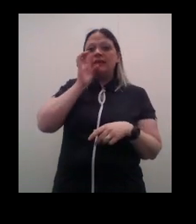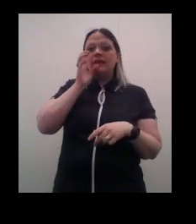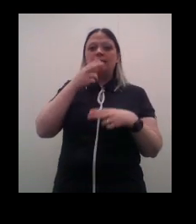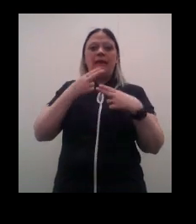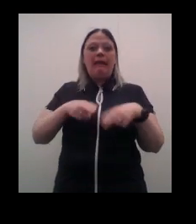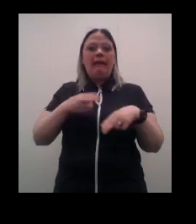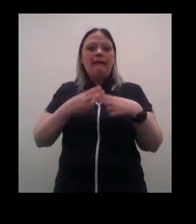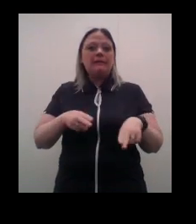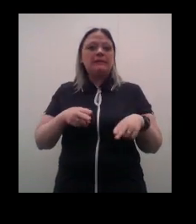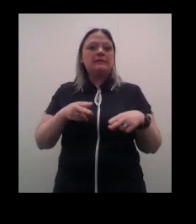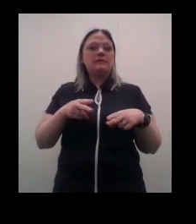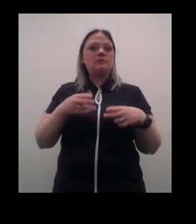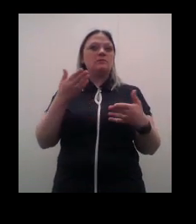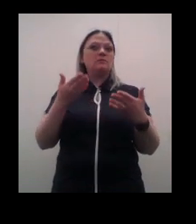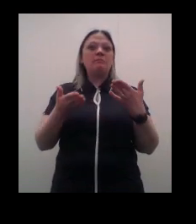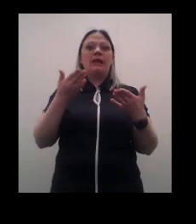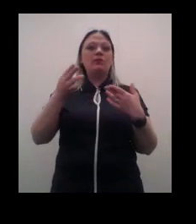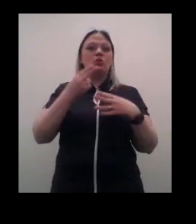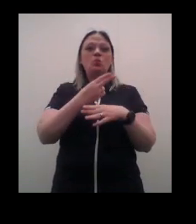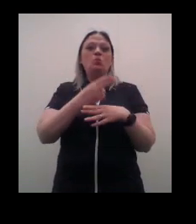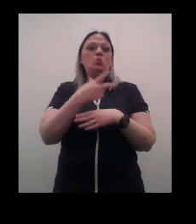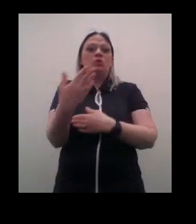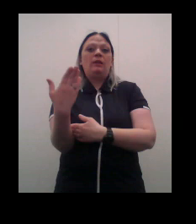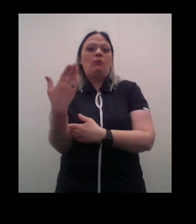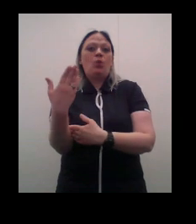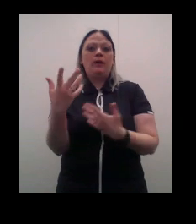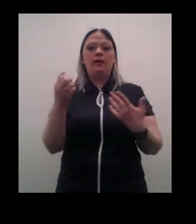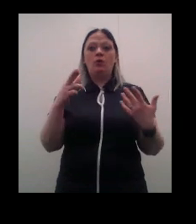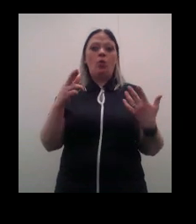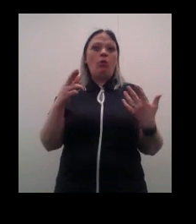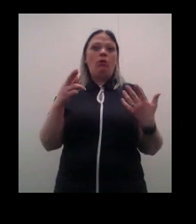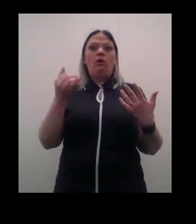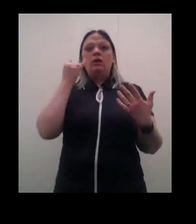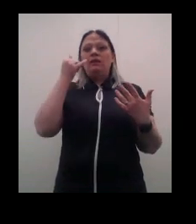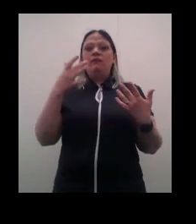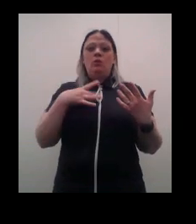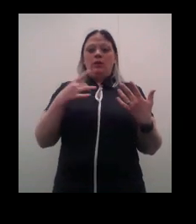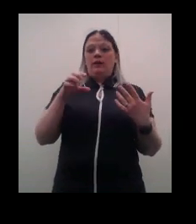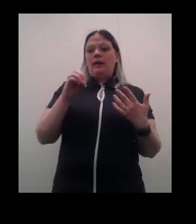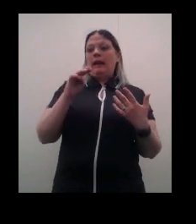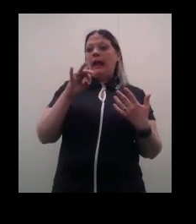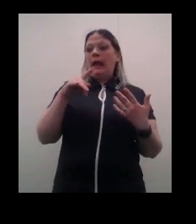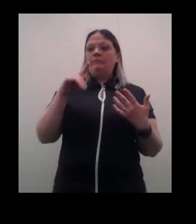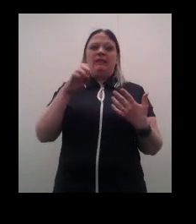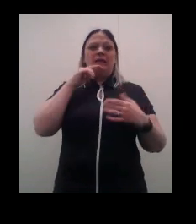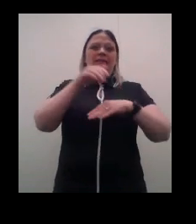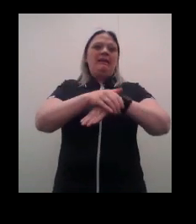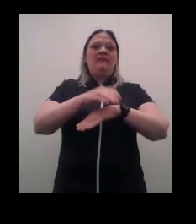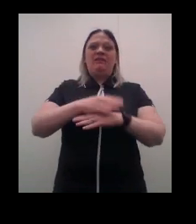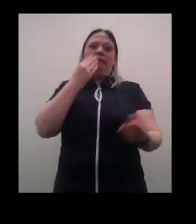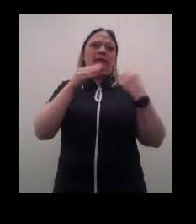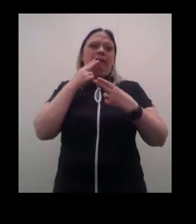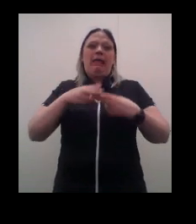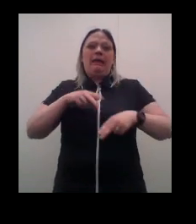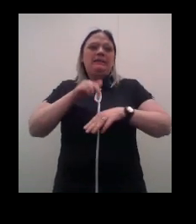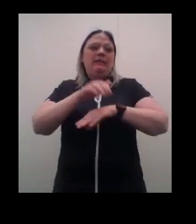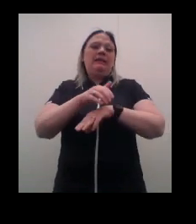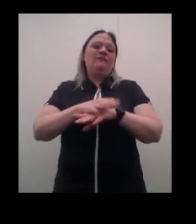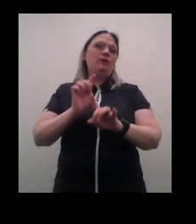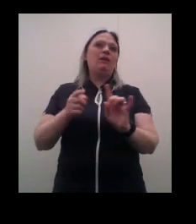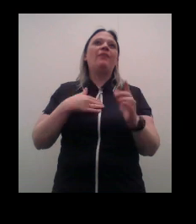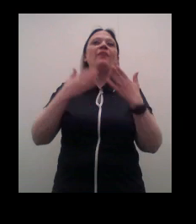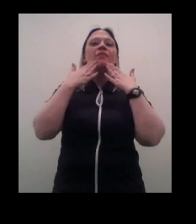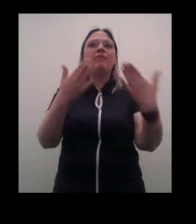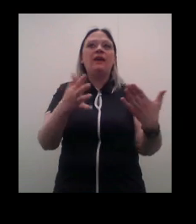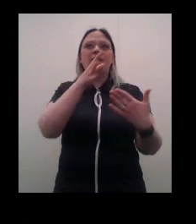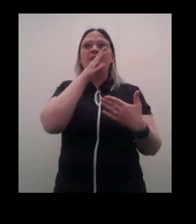eggs that you may be using in the morning, or for that matter, if you like an omelet in the evening. We want to thank our Erie County farmers for the